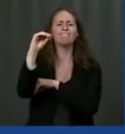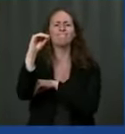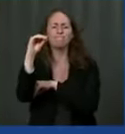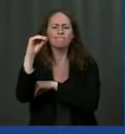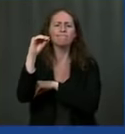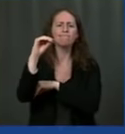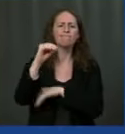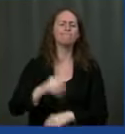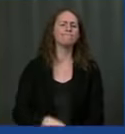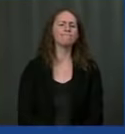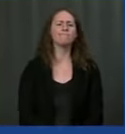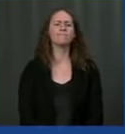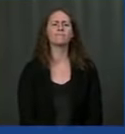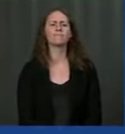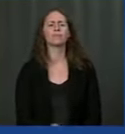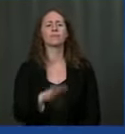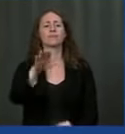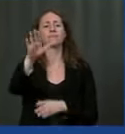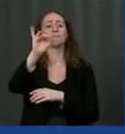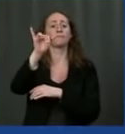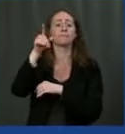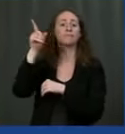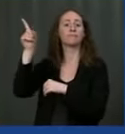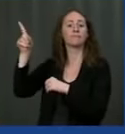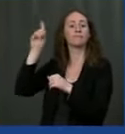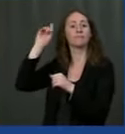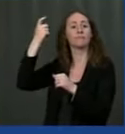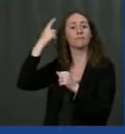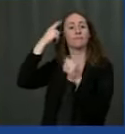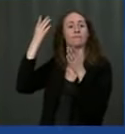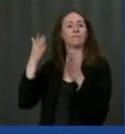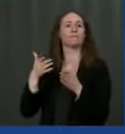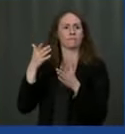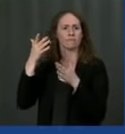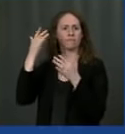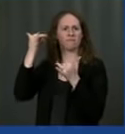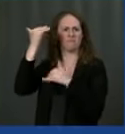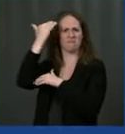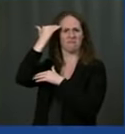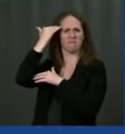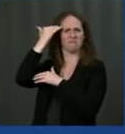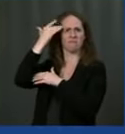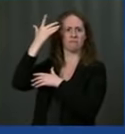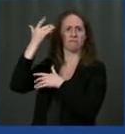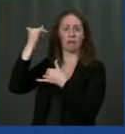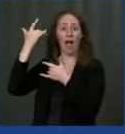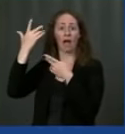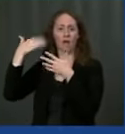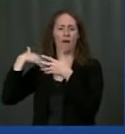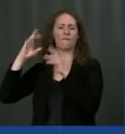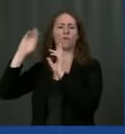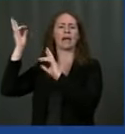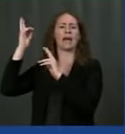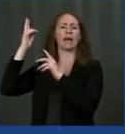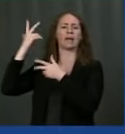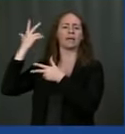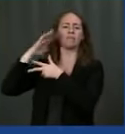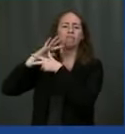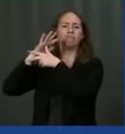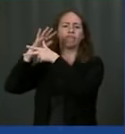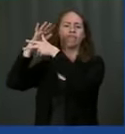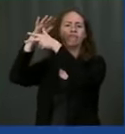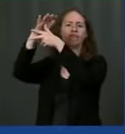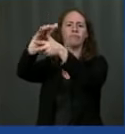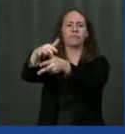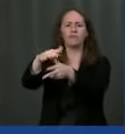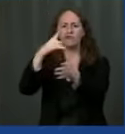Governor, I think he's on a helicopter by the state police, is what I heard, to get him to the island. And it's just, as long as there's communication, we'll be able to communicate with him